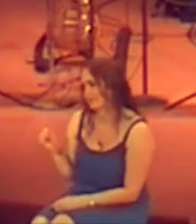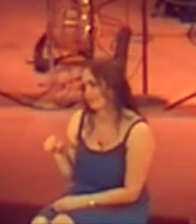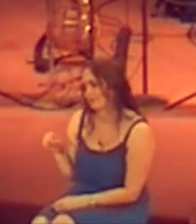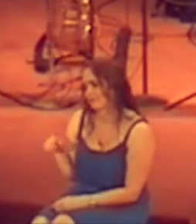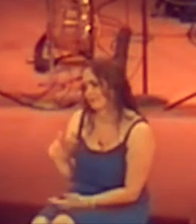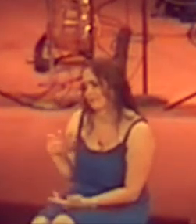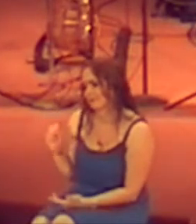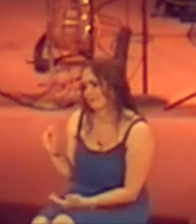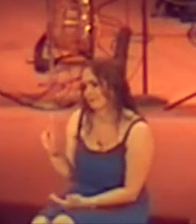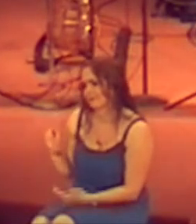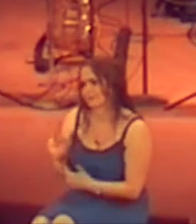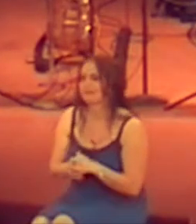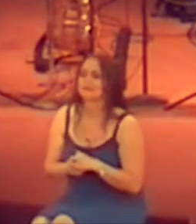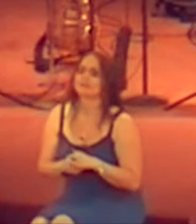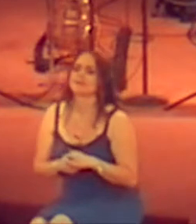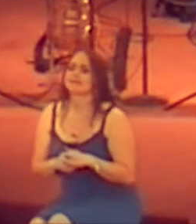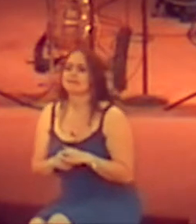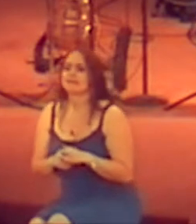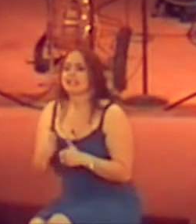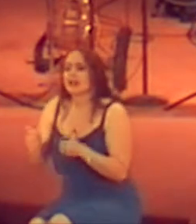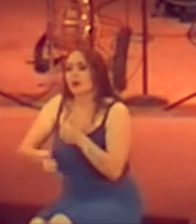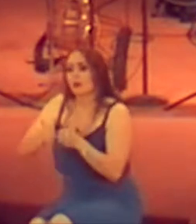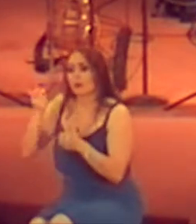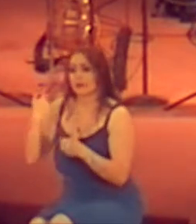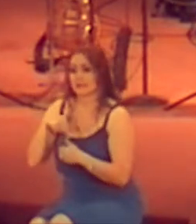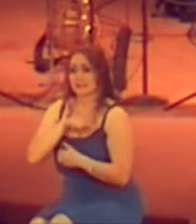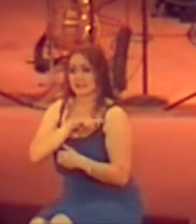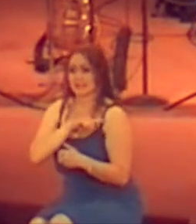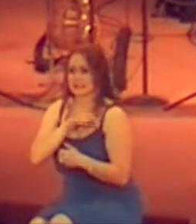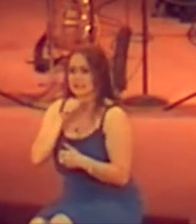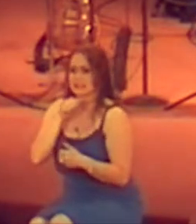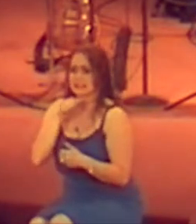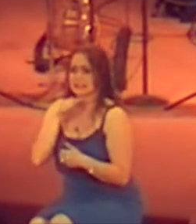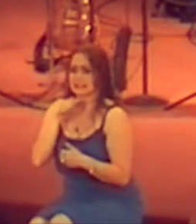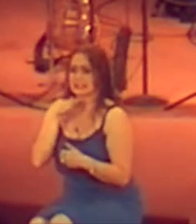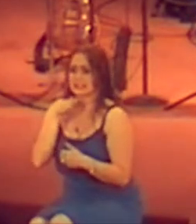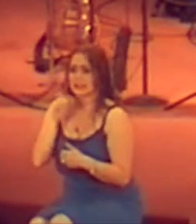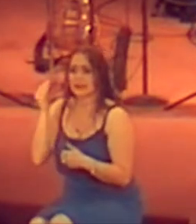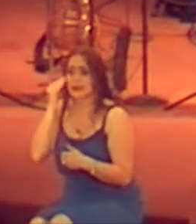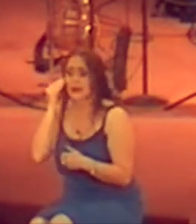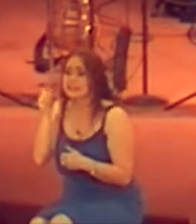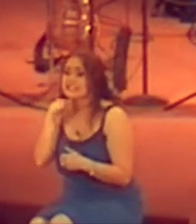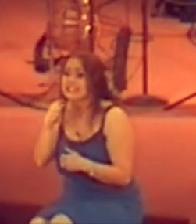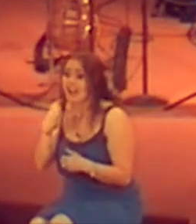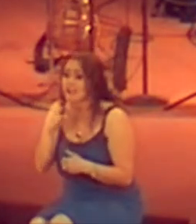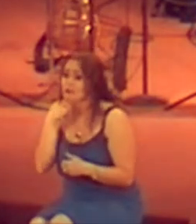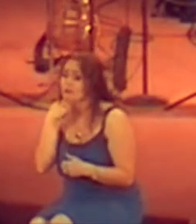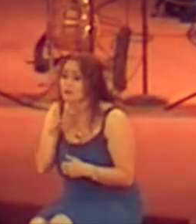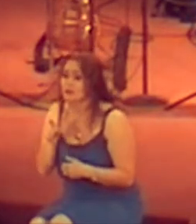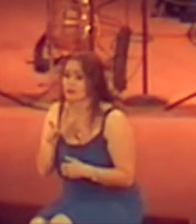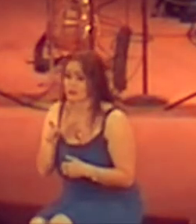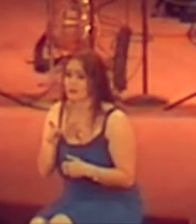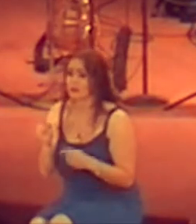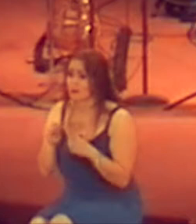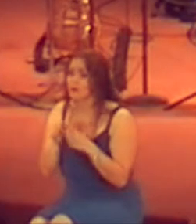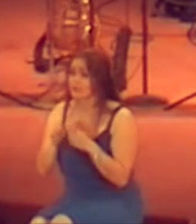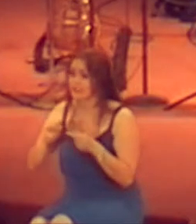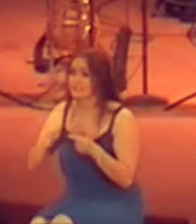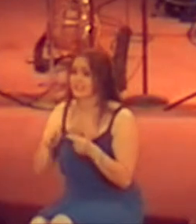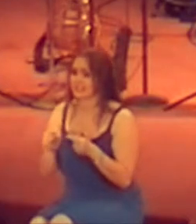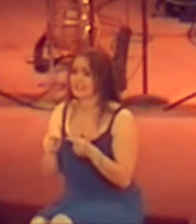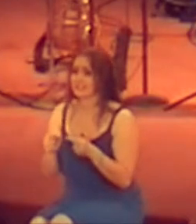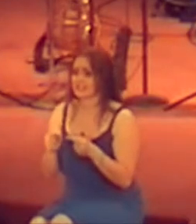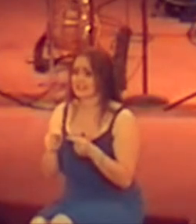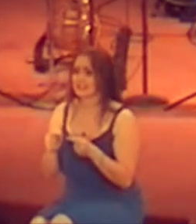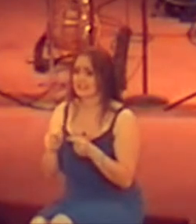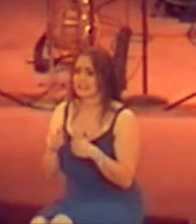Well, most of us, if not all of us, know that isn't true. Words hurt. Out of words, we have the